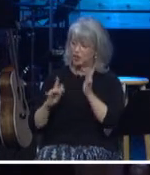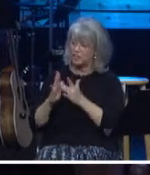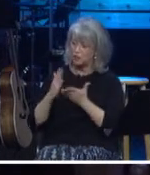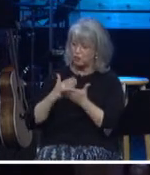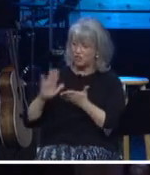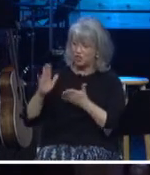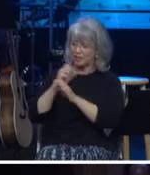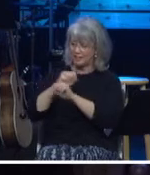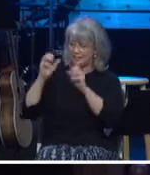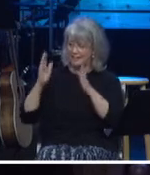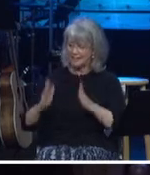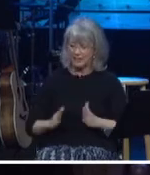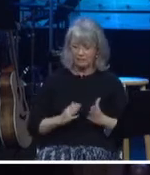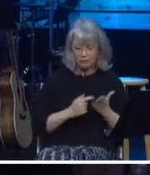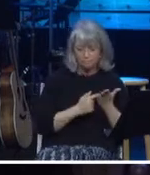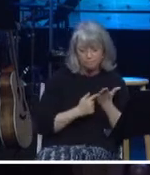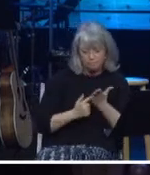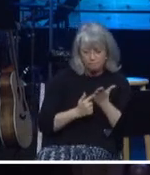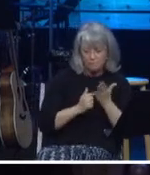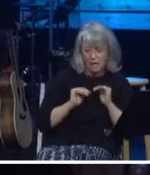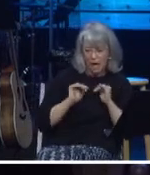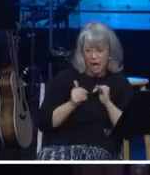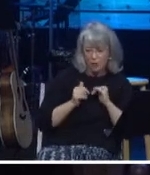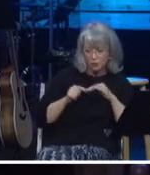They plot his death.